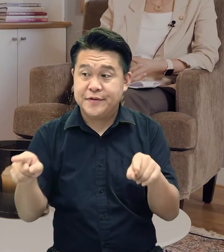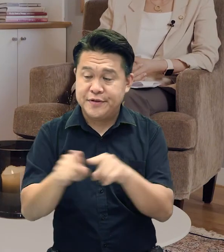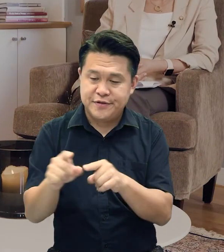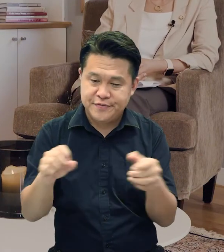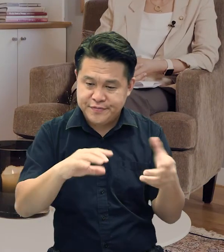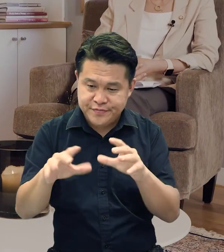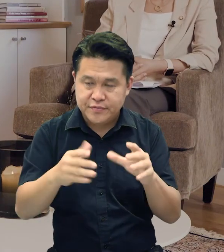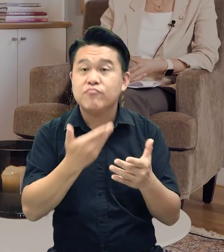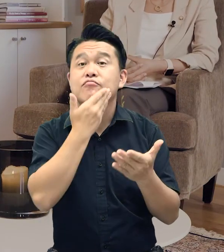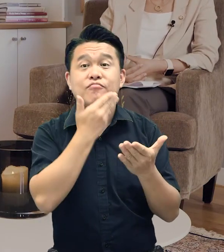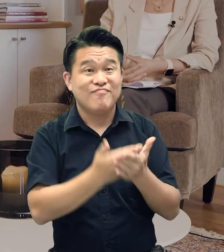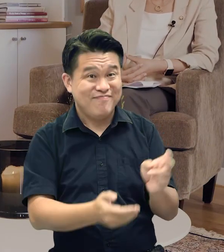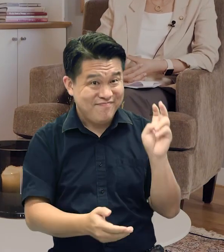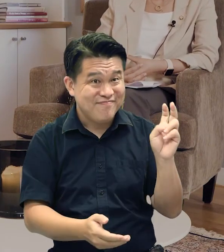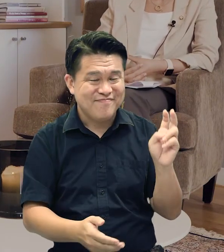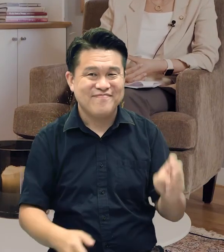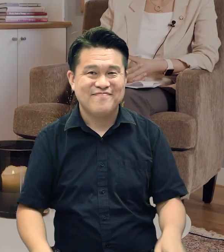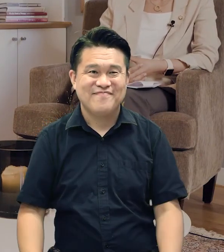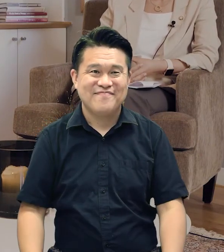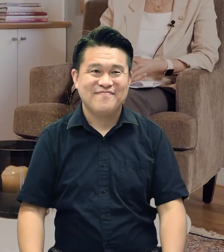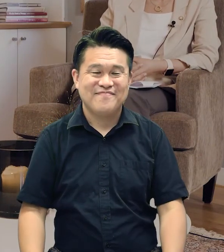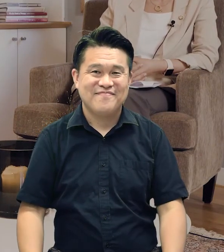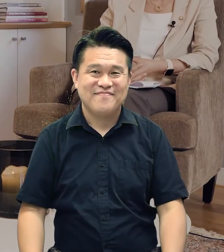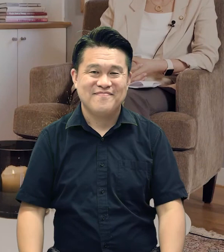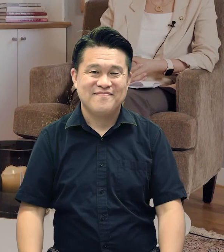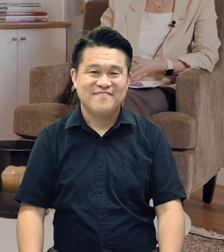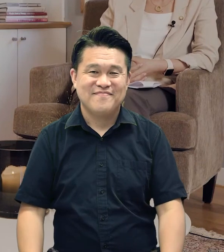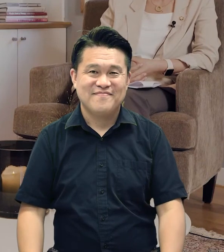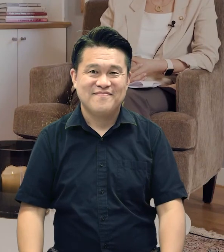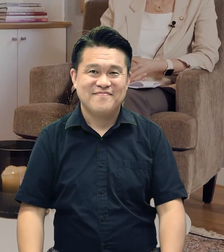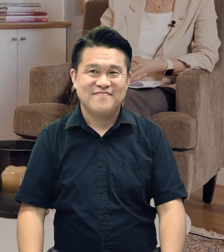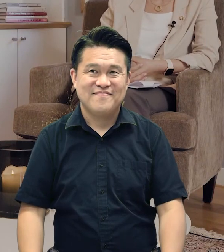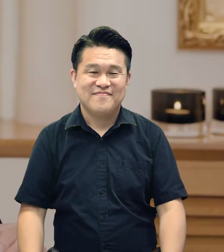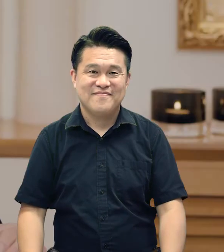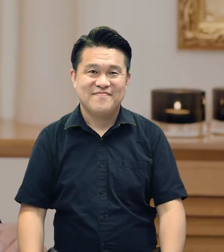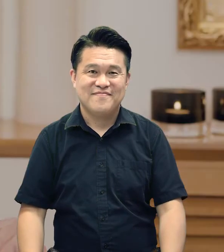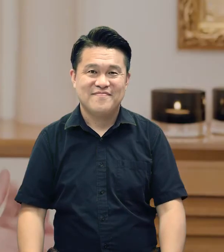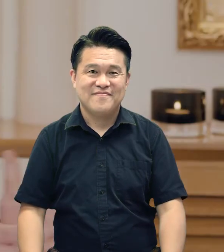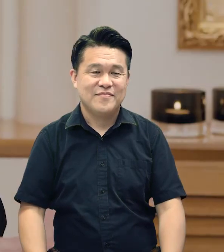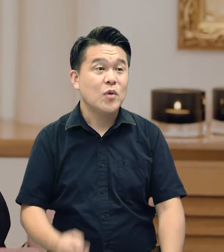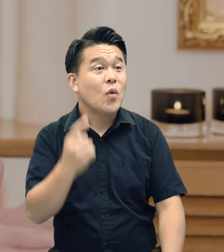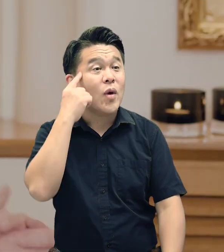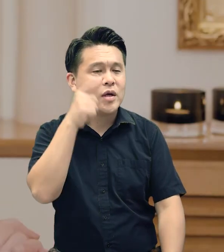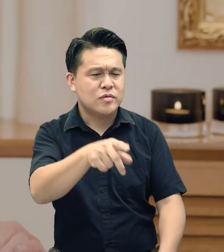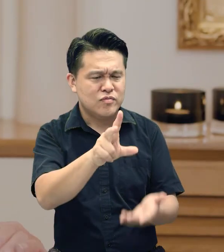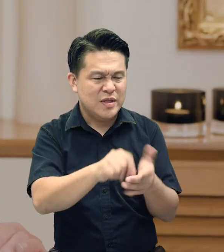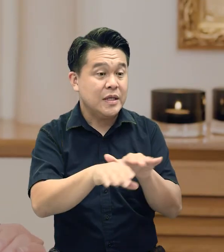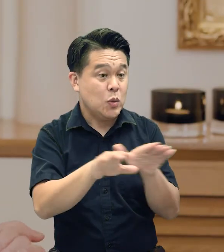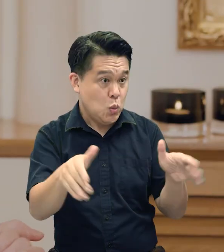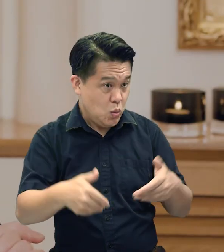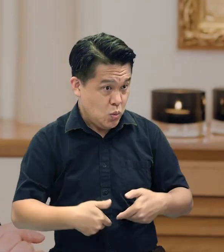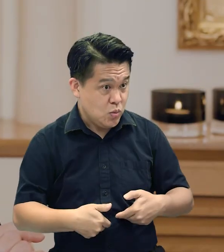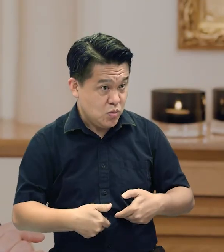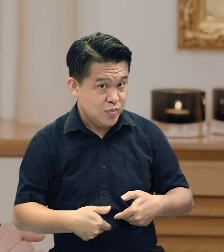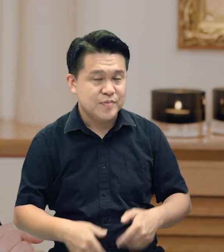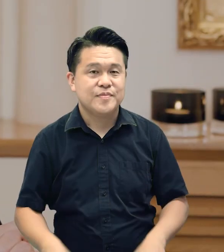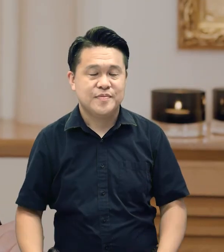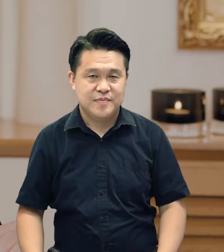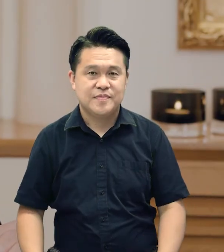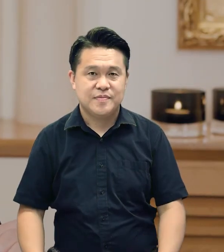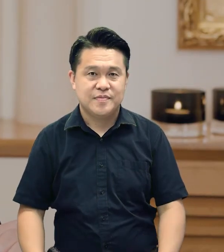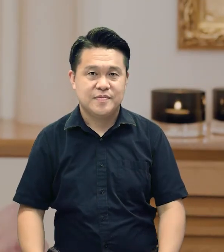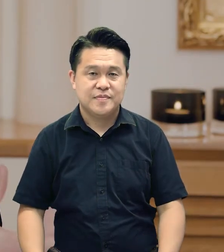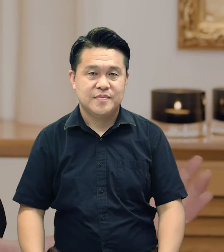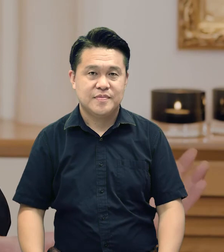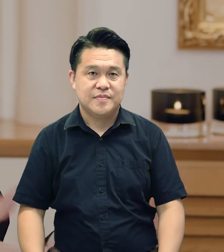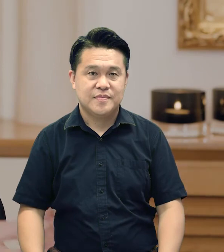is an important challenge for I think for the whole global society, and it needs to be addressed, and that's why I think